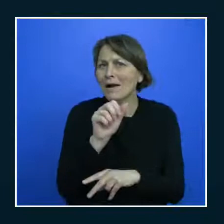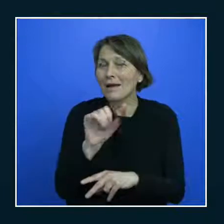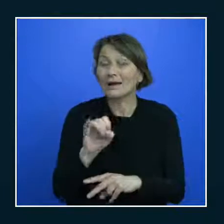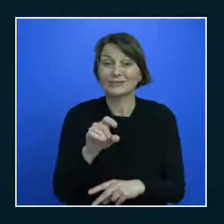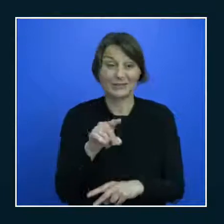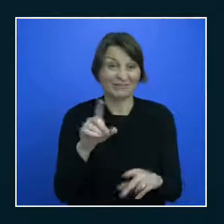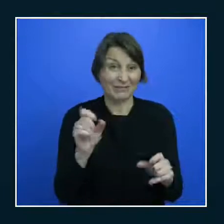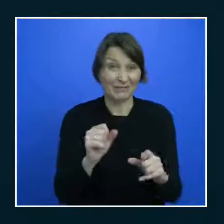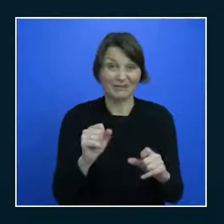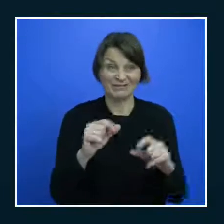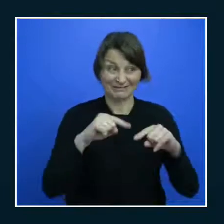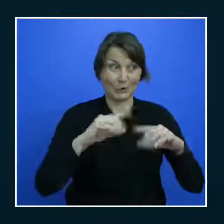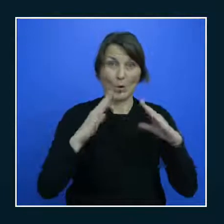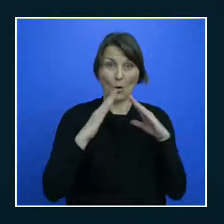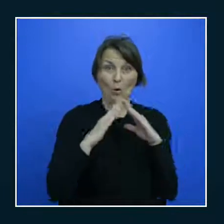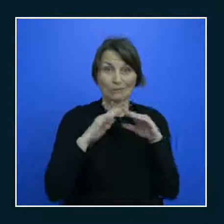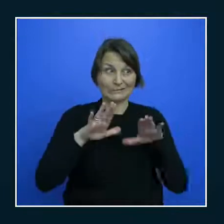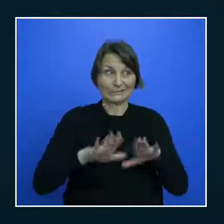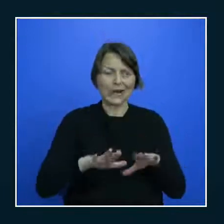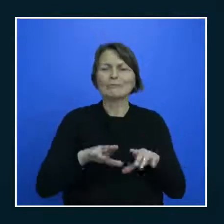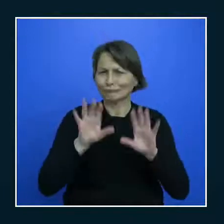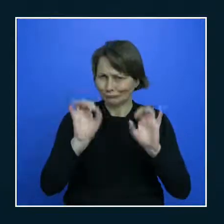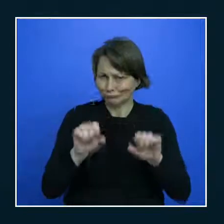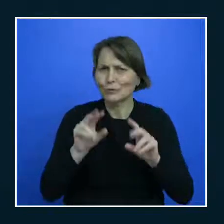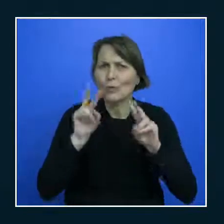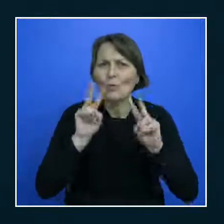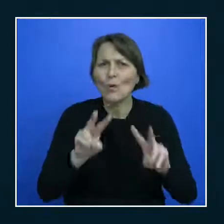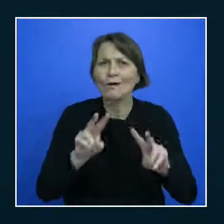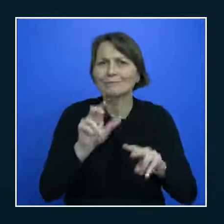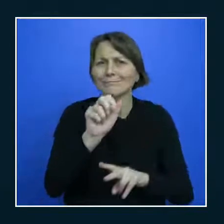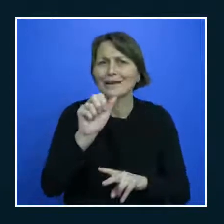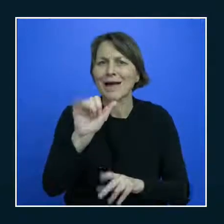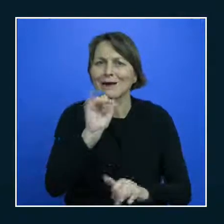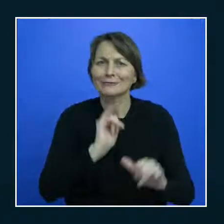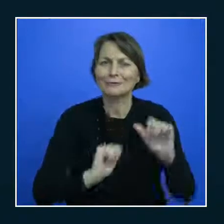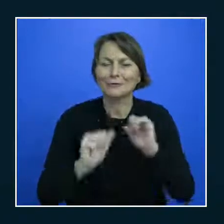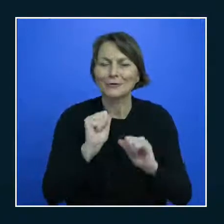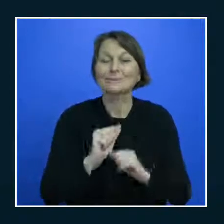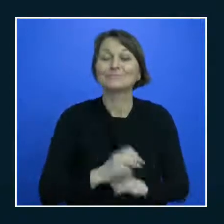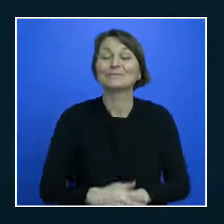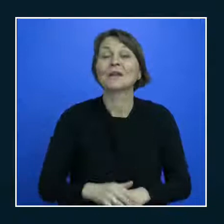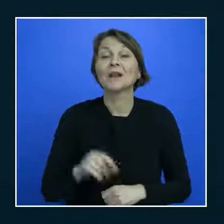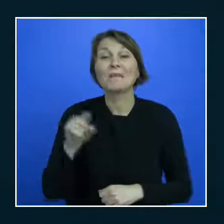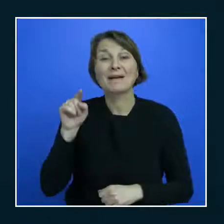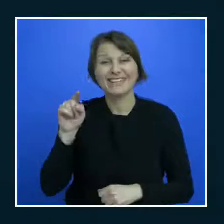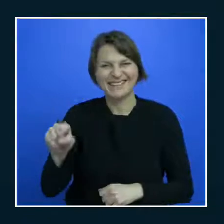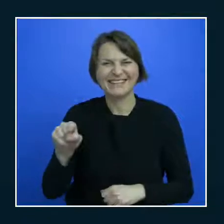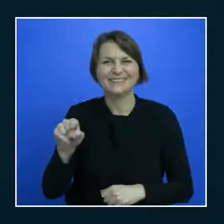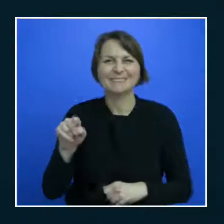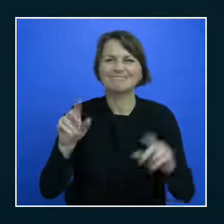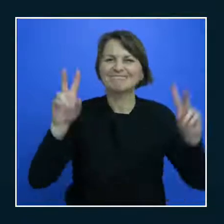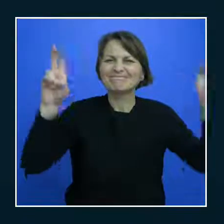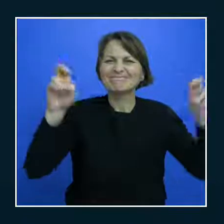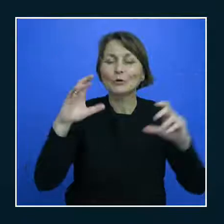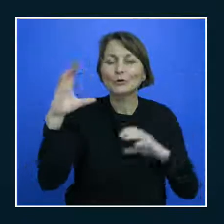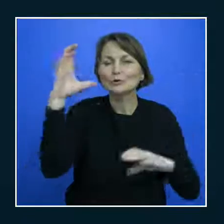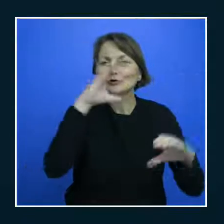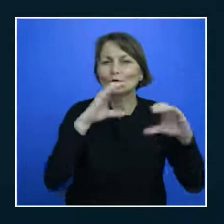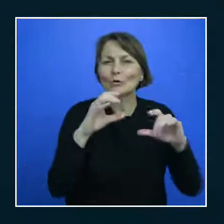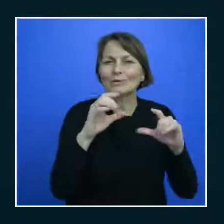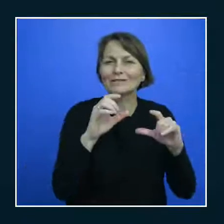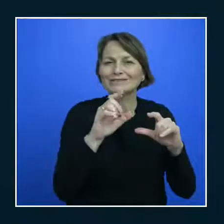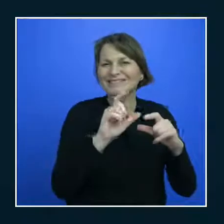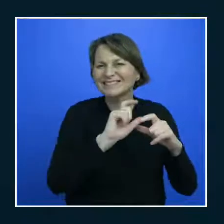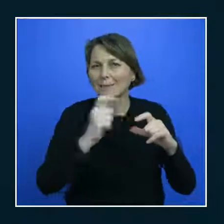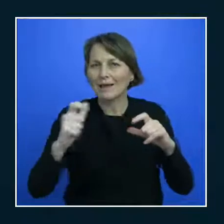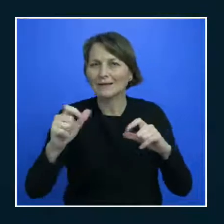yes, watch the AI show. I'm just kidding. But the cool thing about semantic search, and this is the important part, is when you're doing